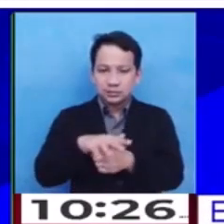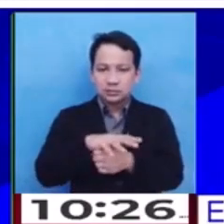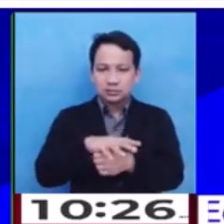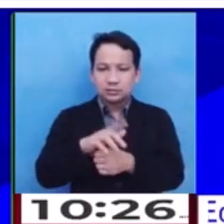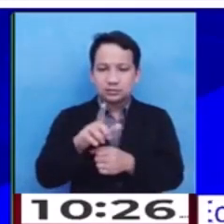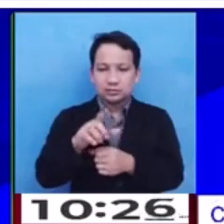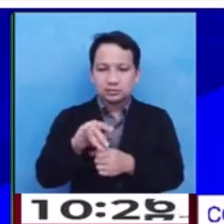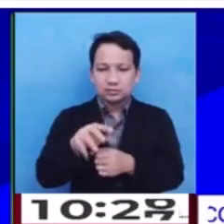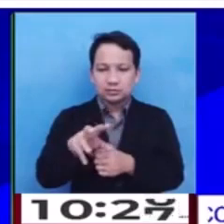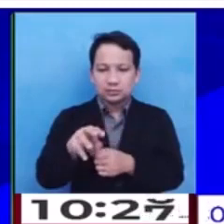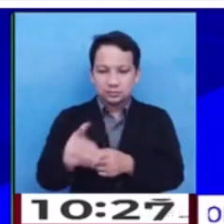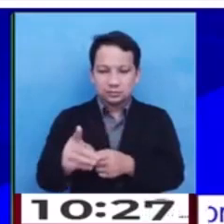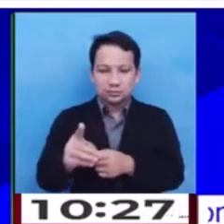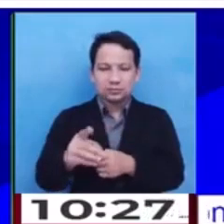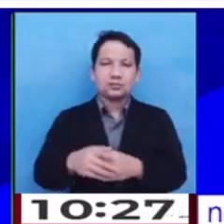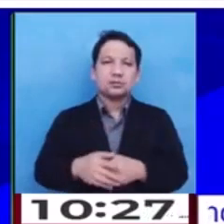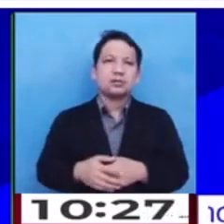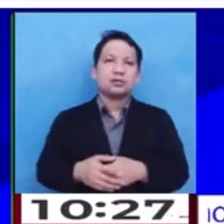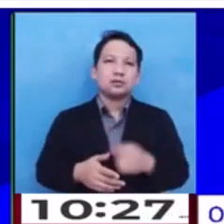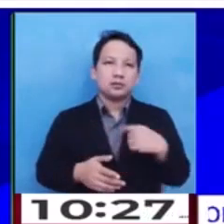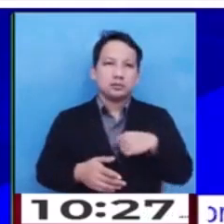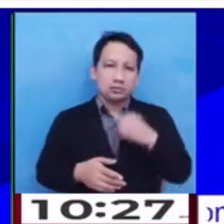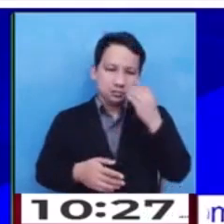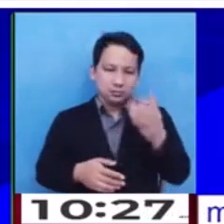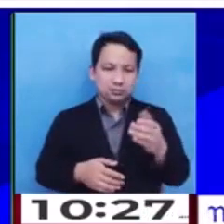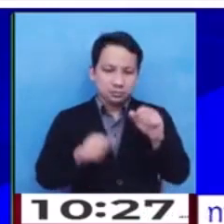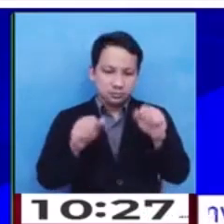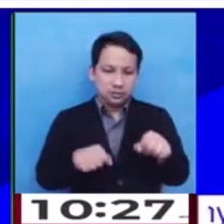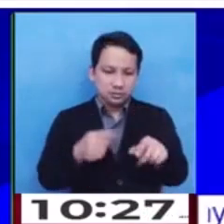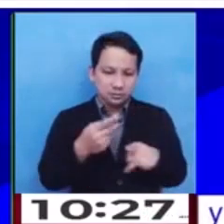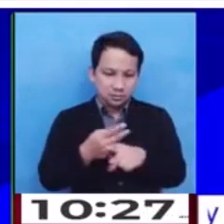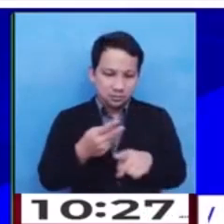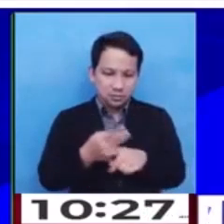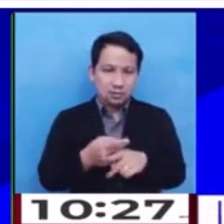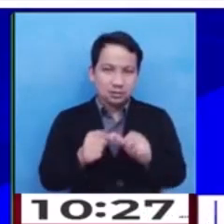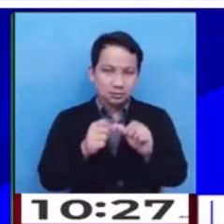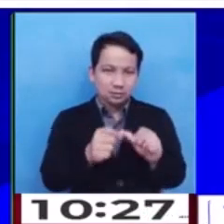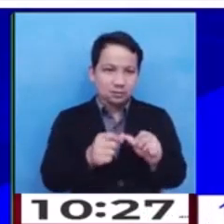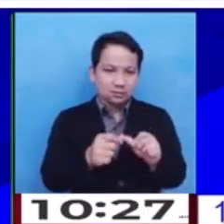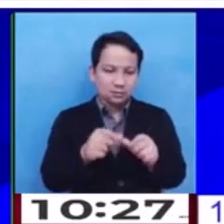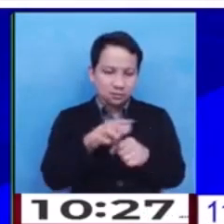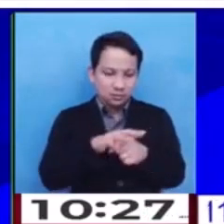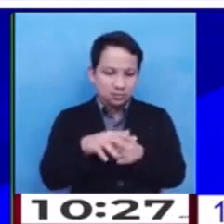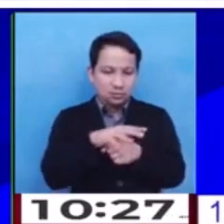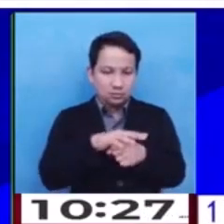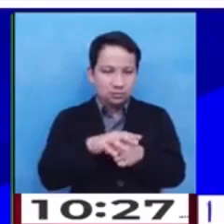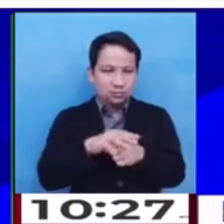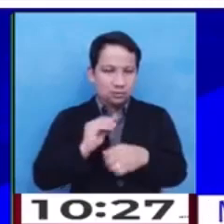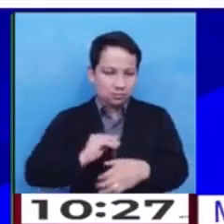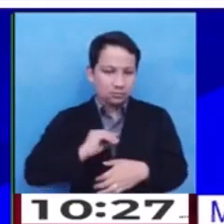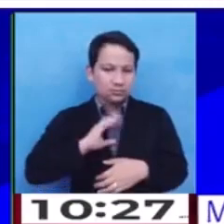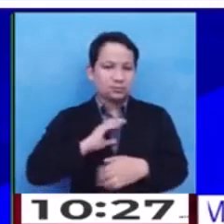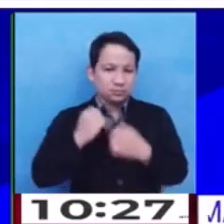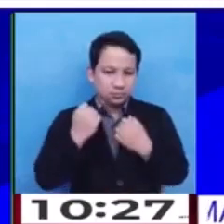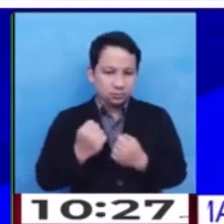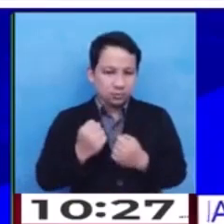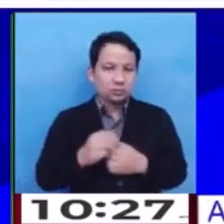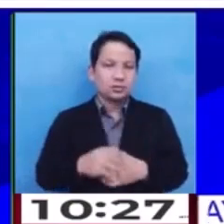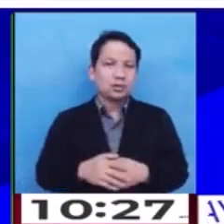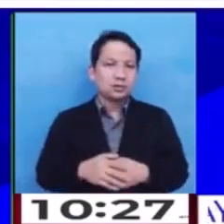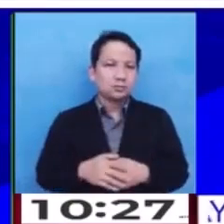have to, you know, as long as we are able to keep the domestic confidence strong, I think the